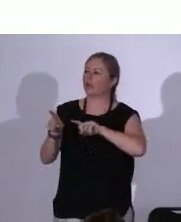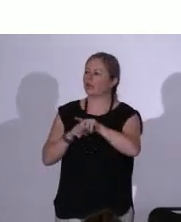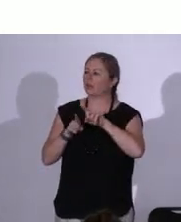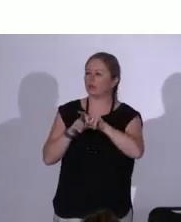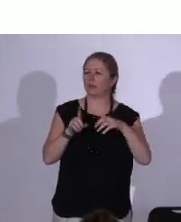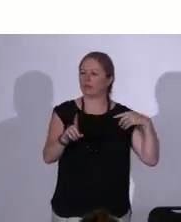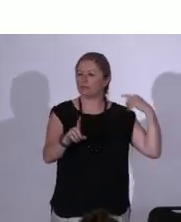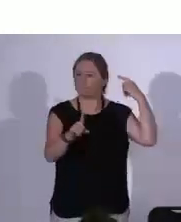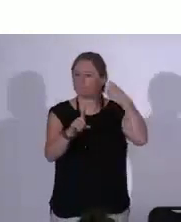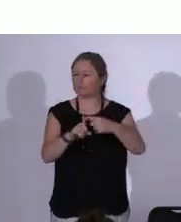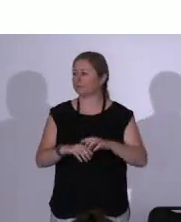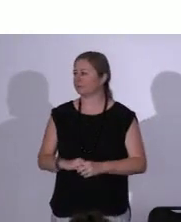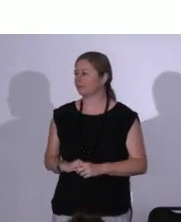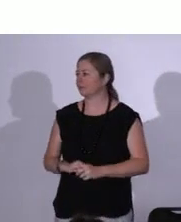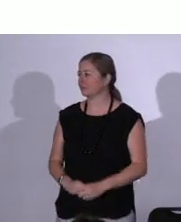years.